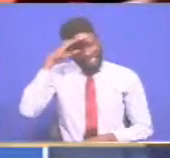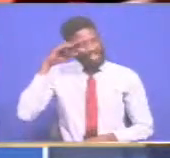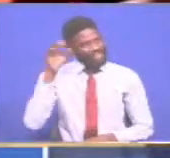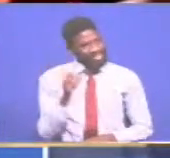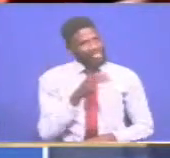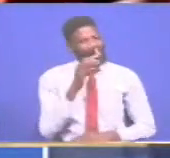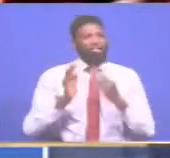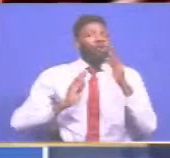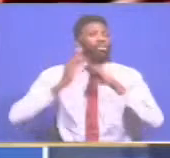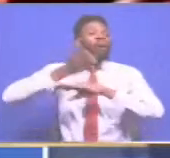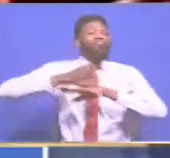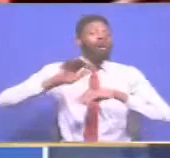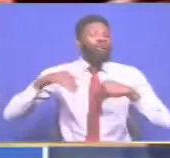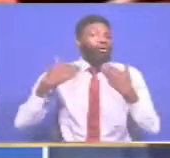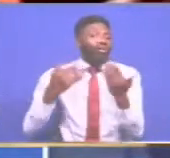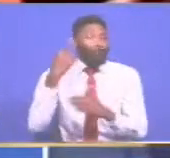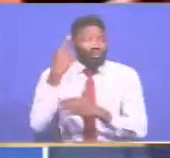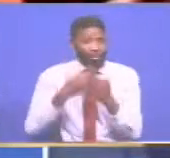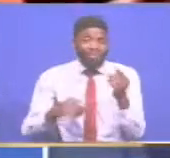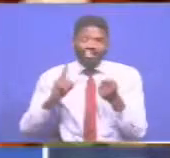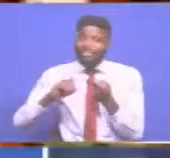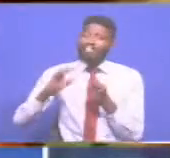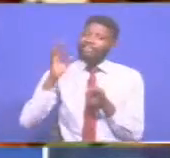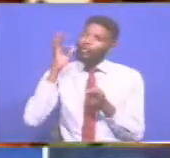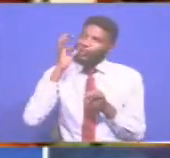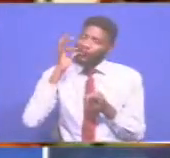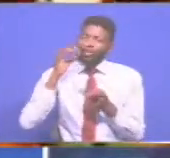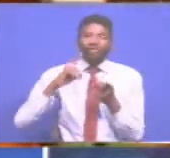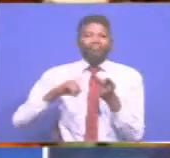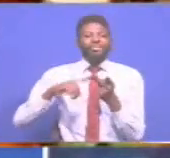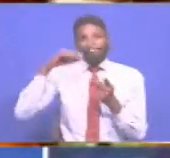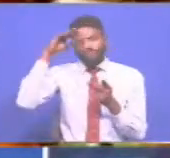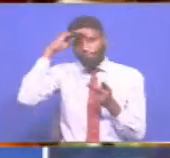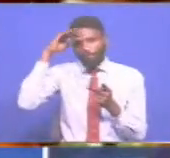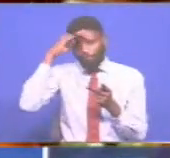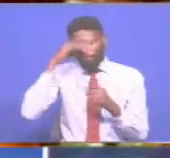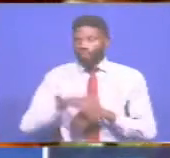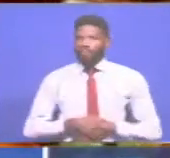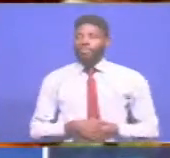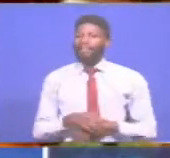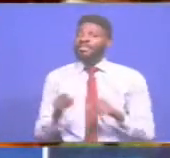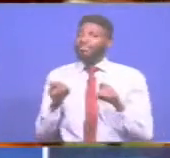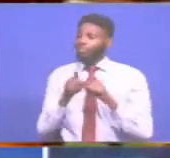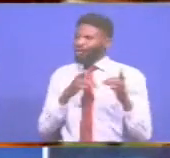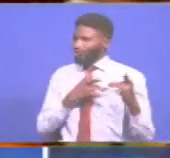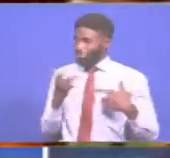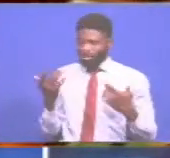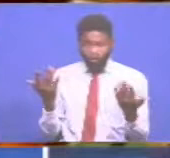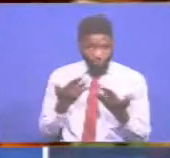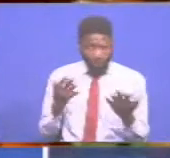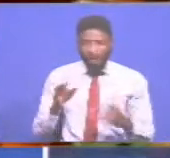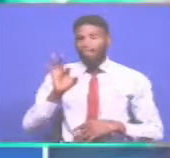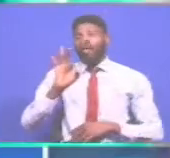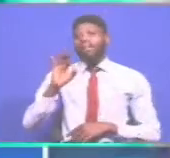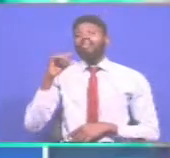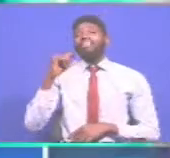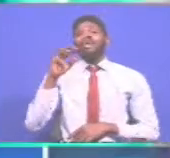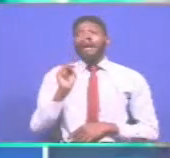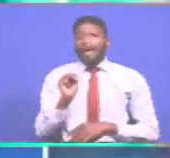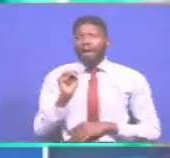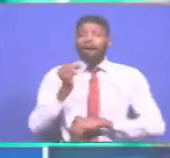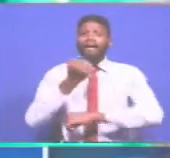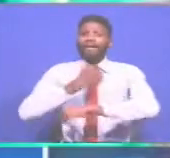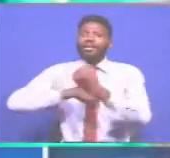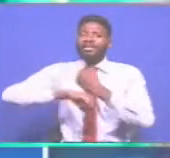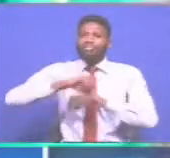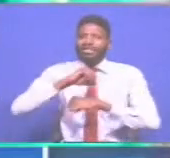hayo, either kuna bangi, kuna pombe. Also of great concern is the recent spike in female genital mutilation. Kwa maana